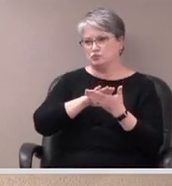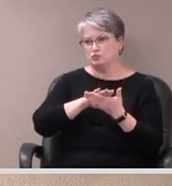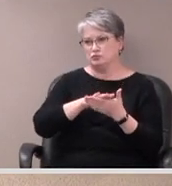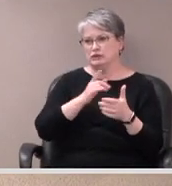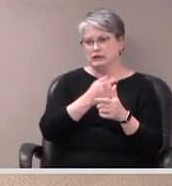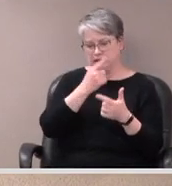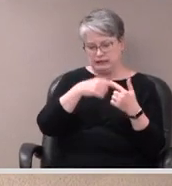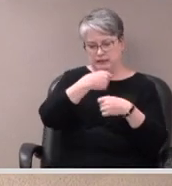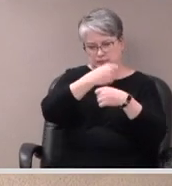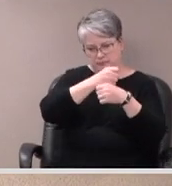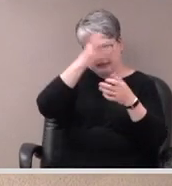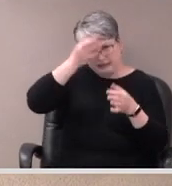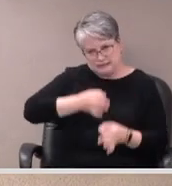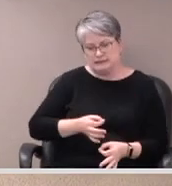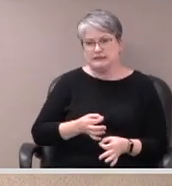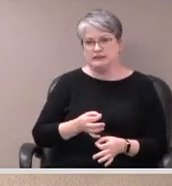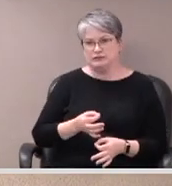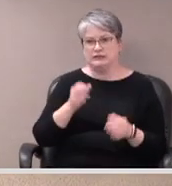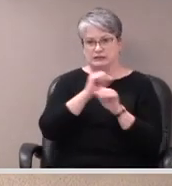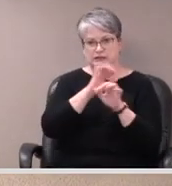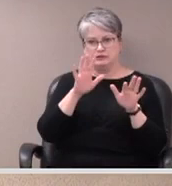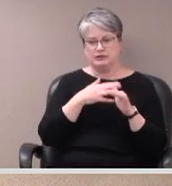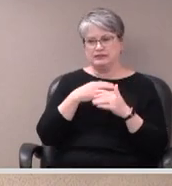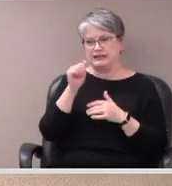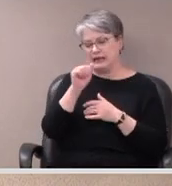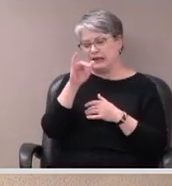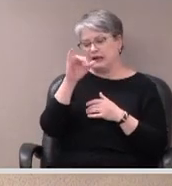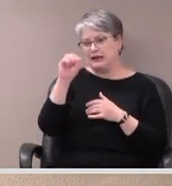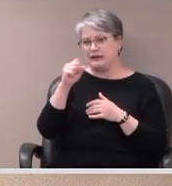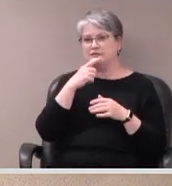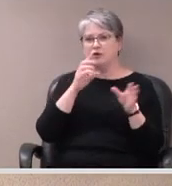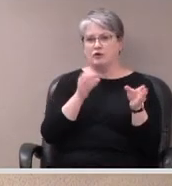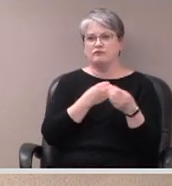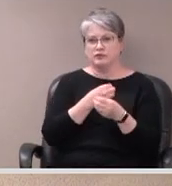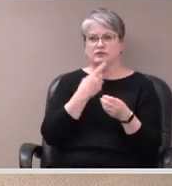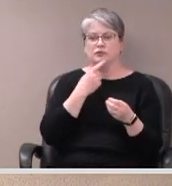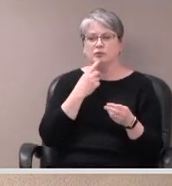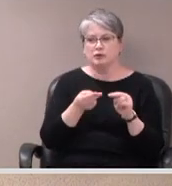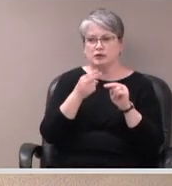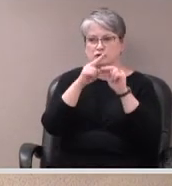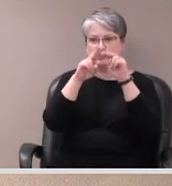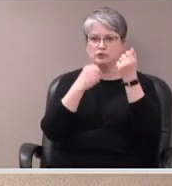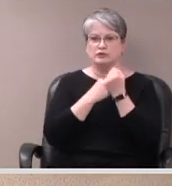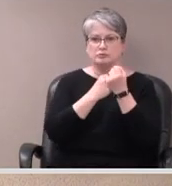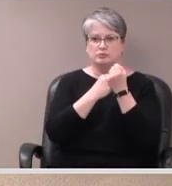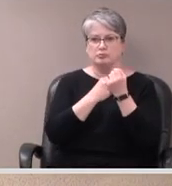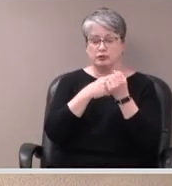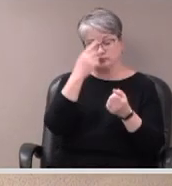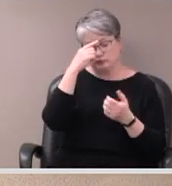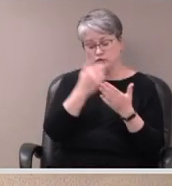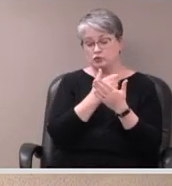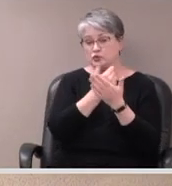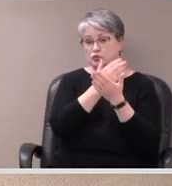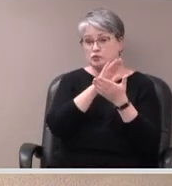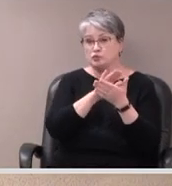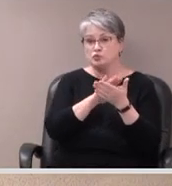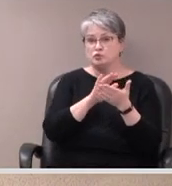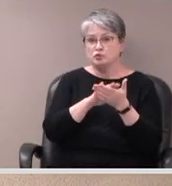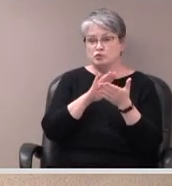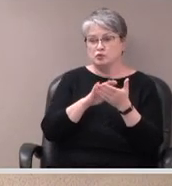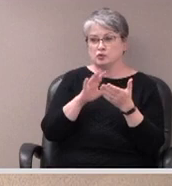make those decisions. Obviously, that will go through the AIS office where we will increase supports, especially to those new schools that have joined